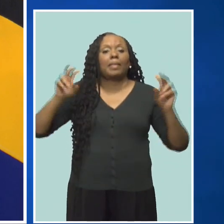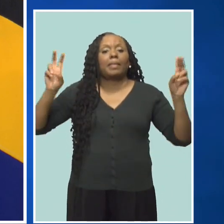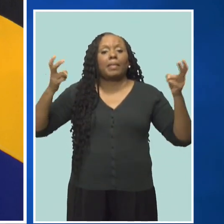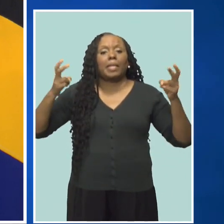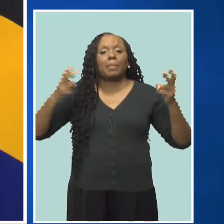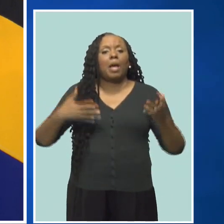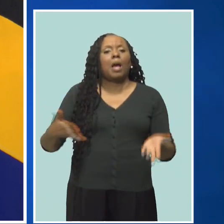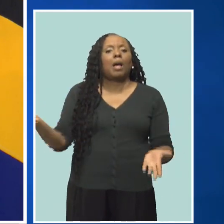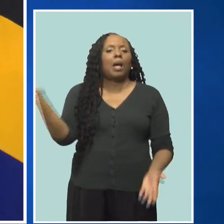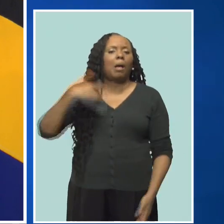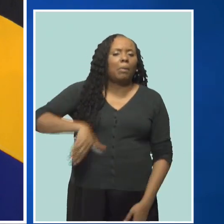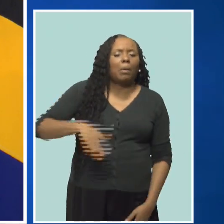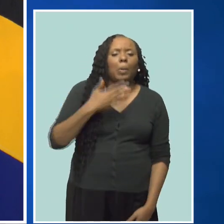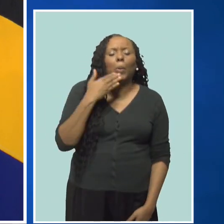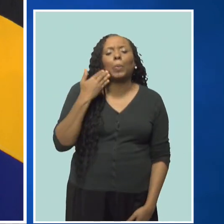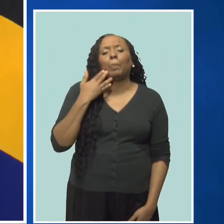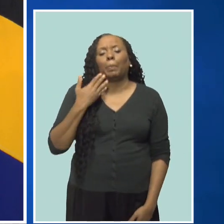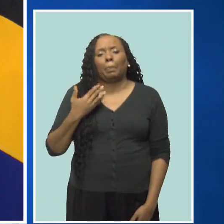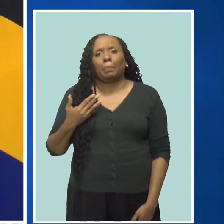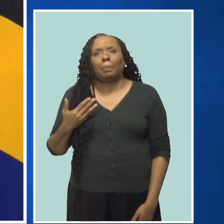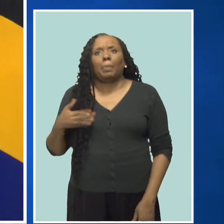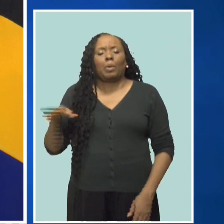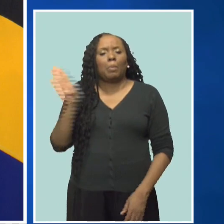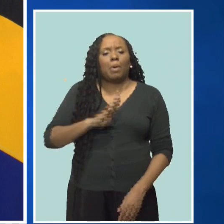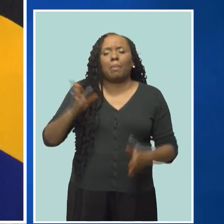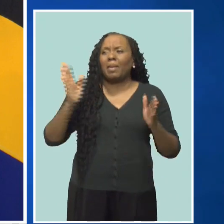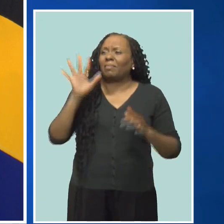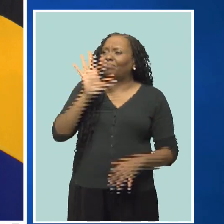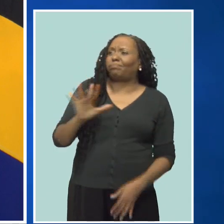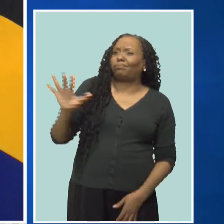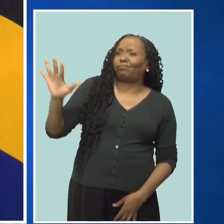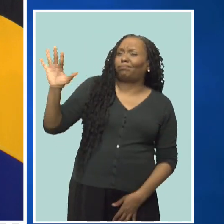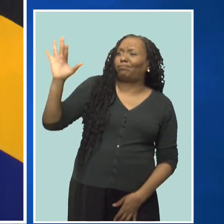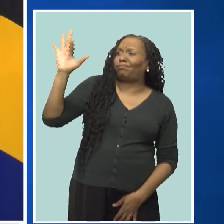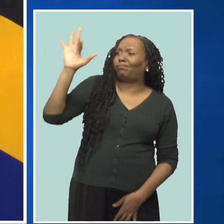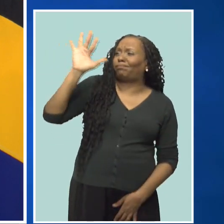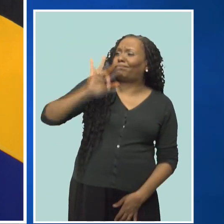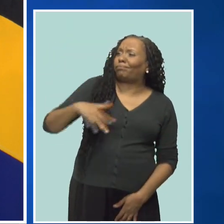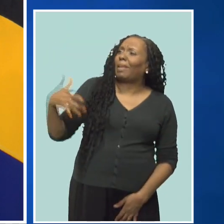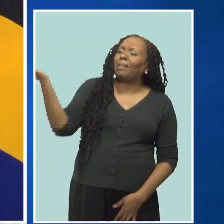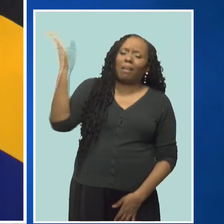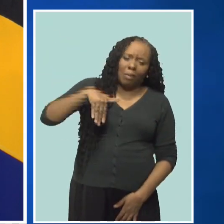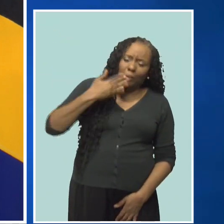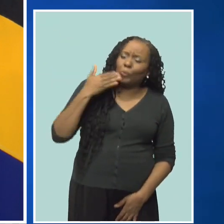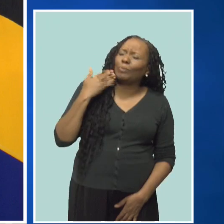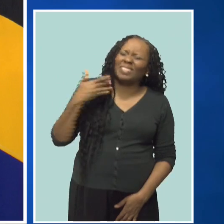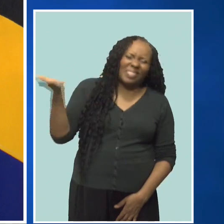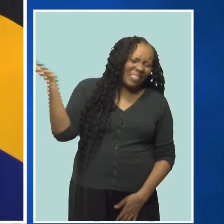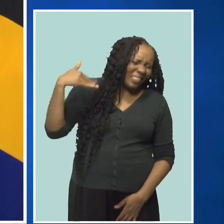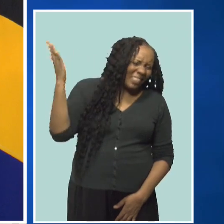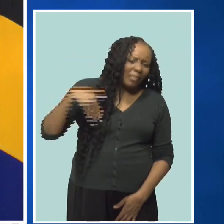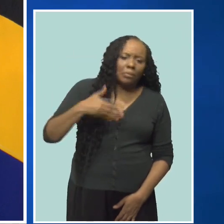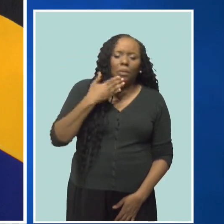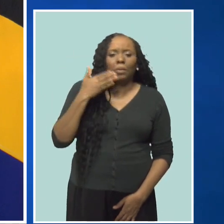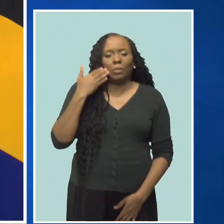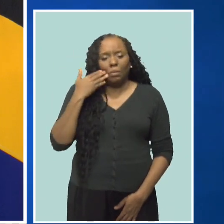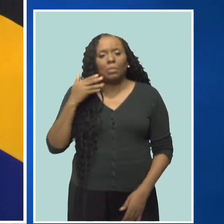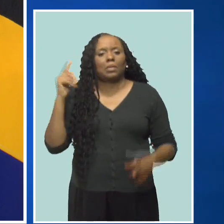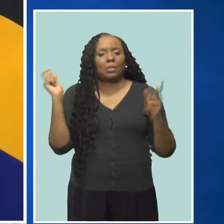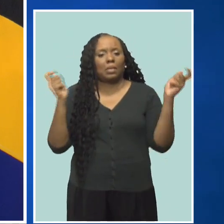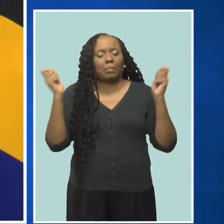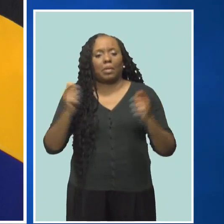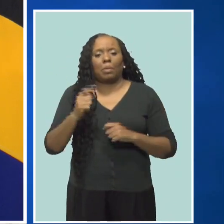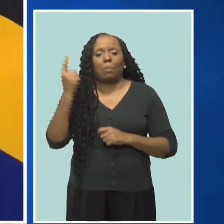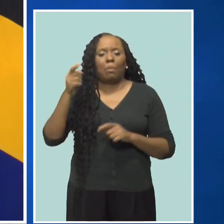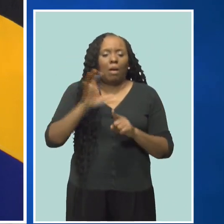is really about inviting Barbadians from right throughout the diaspora to come long home to Barbados to celebrate one,